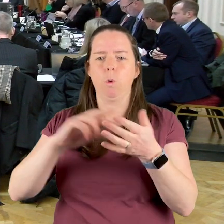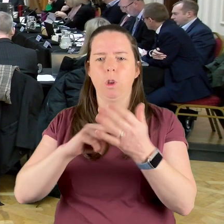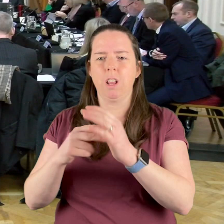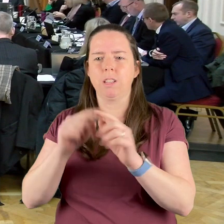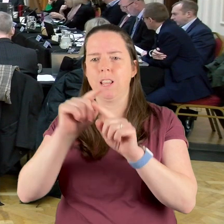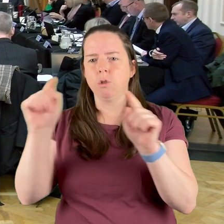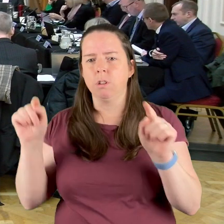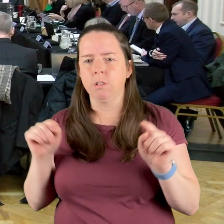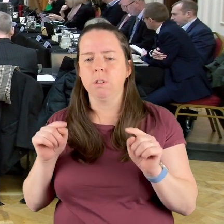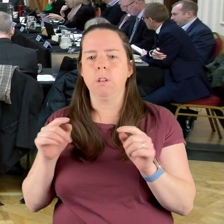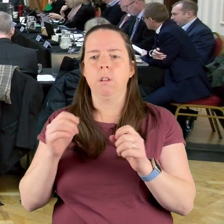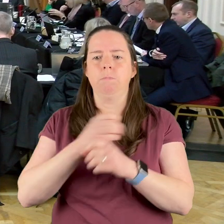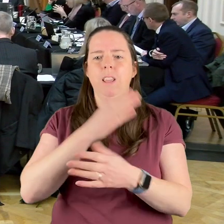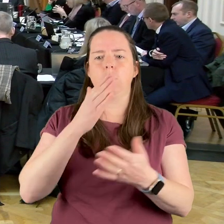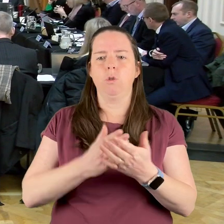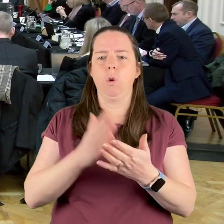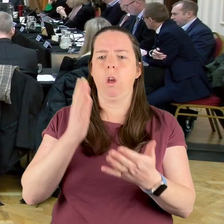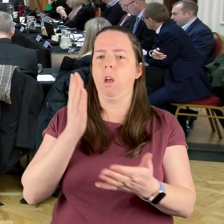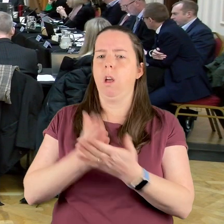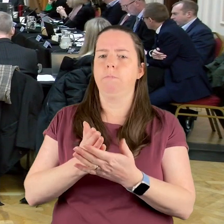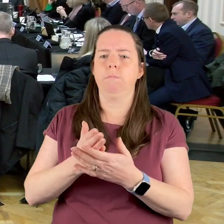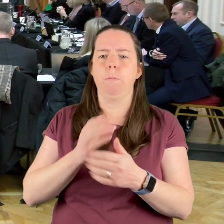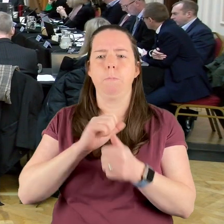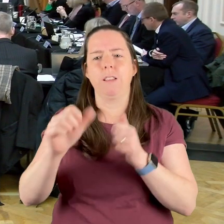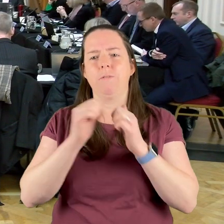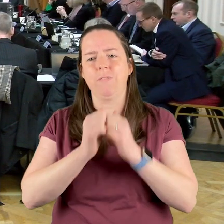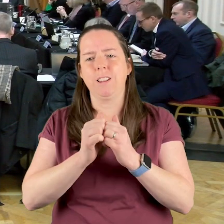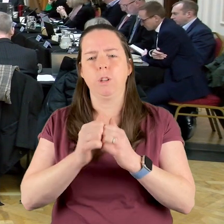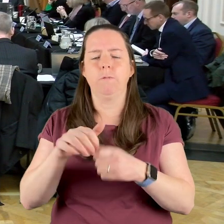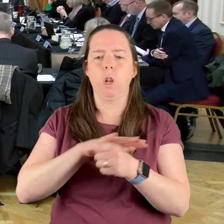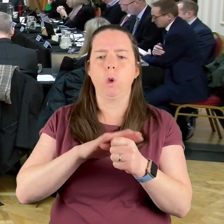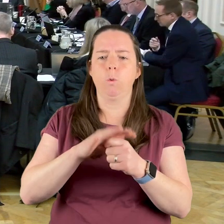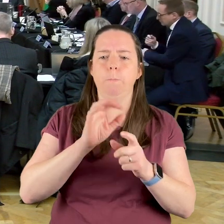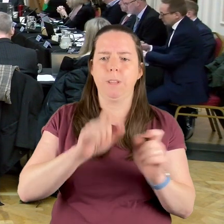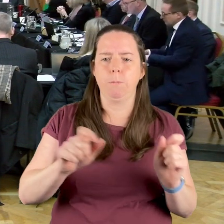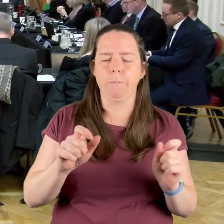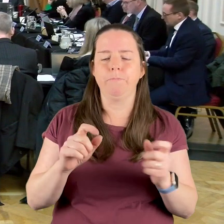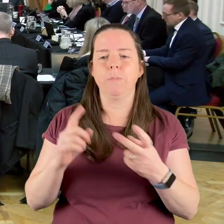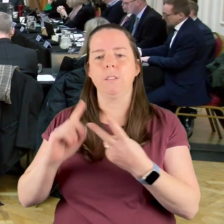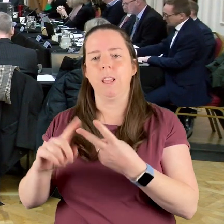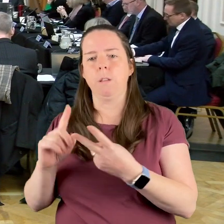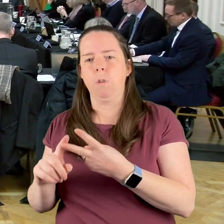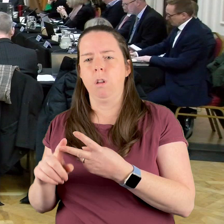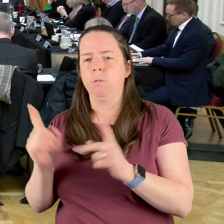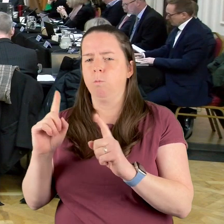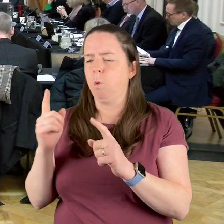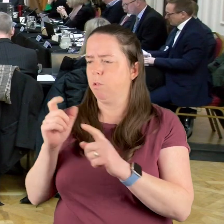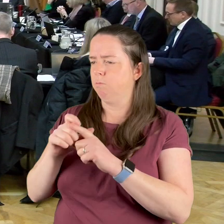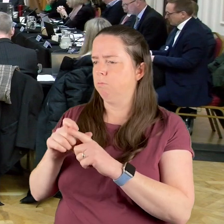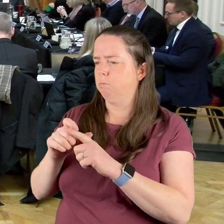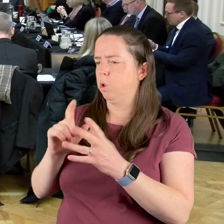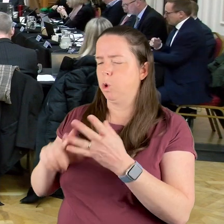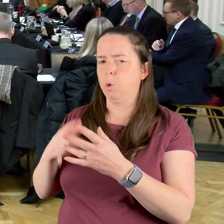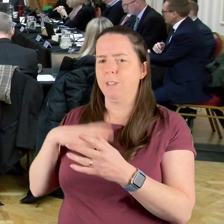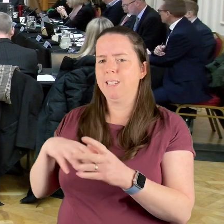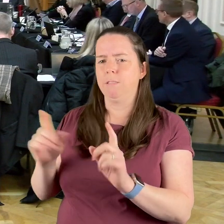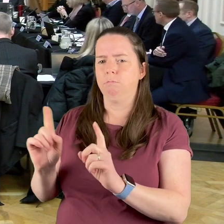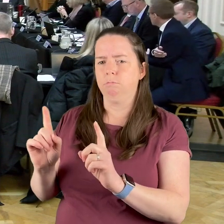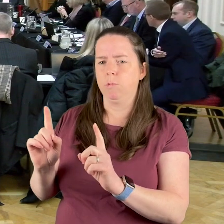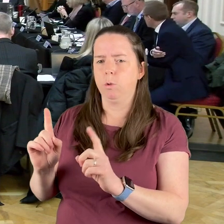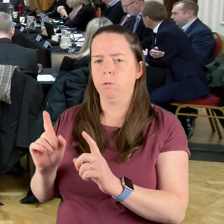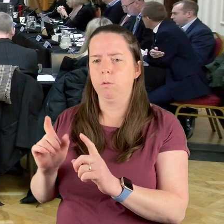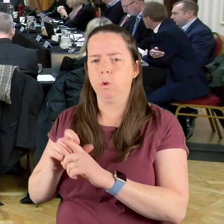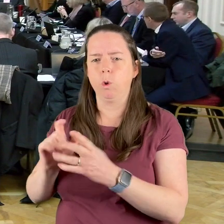can as individual organisations and make sure that we get absolutely the best value for all of our local